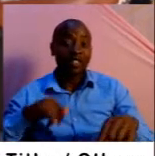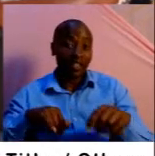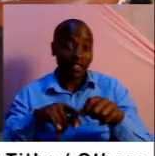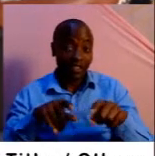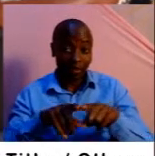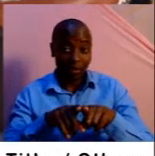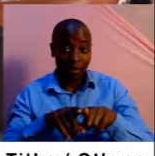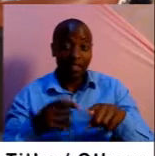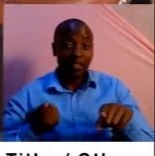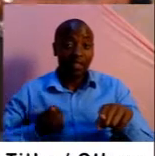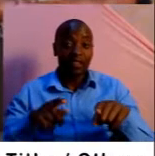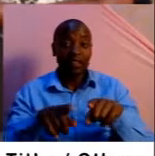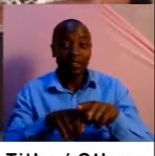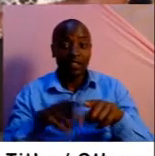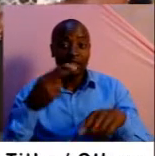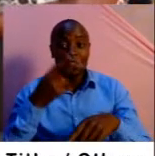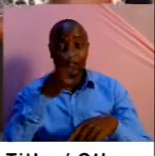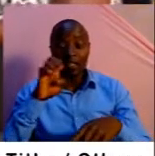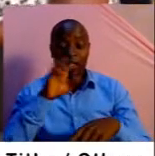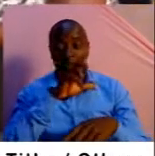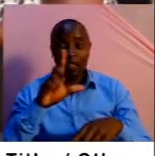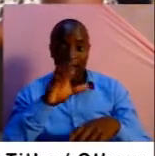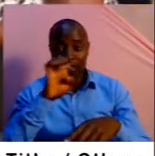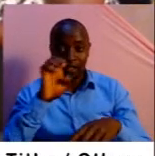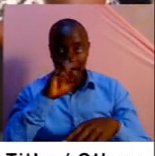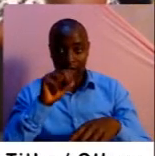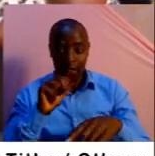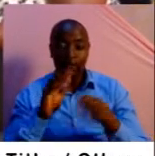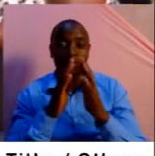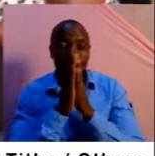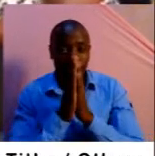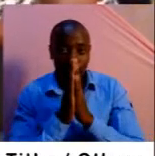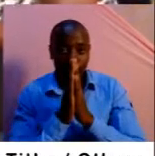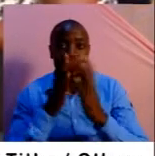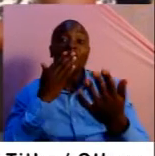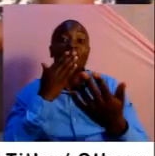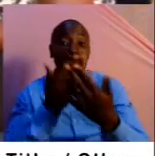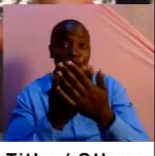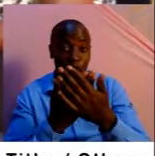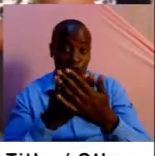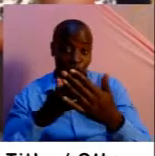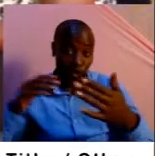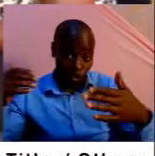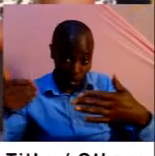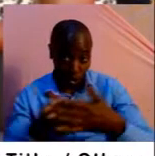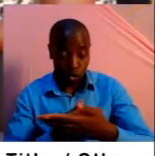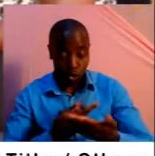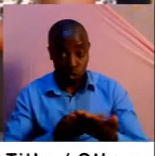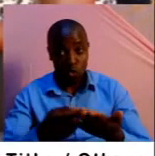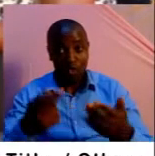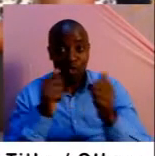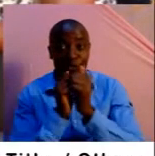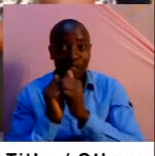So don't go away, just have a peaceful agreement. Let's pray. We thank you for this new week, for being together with